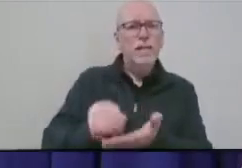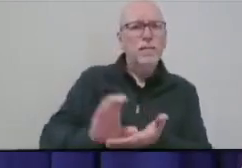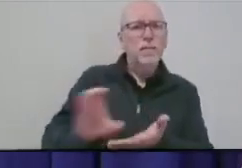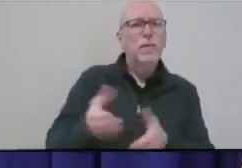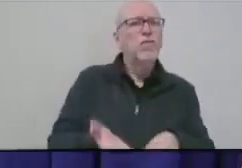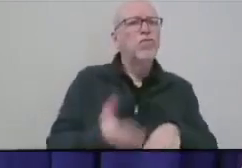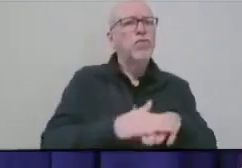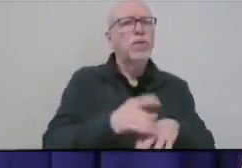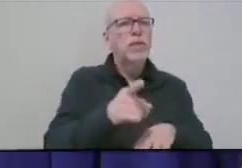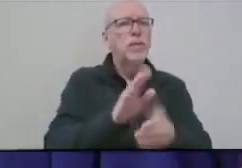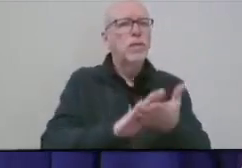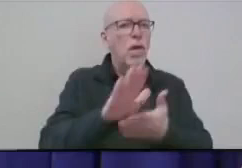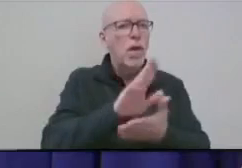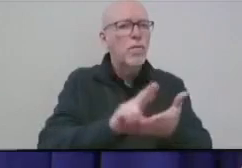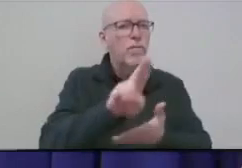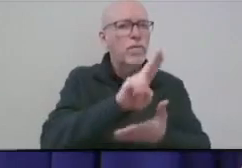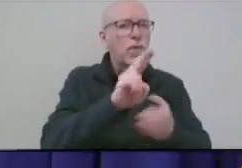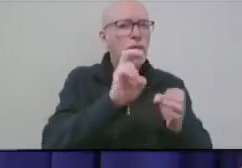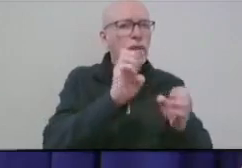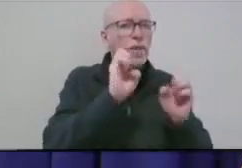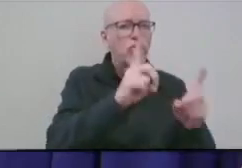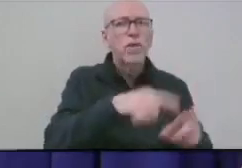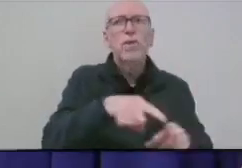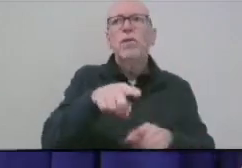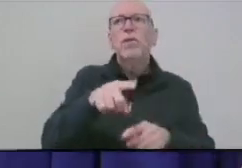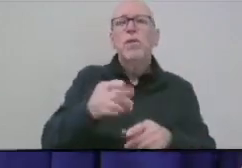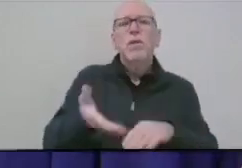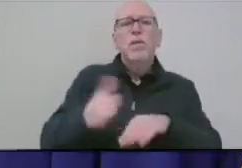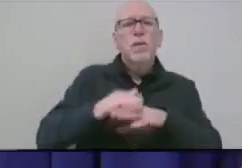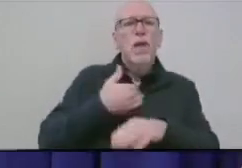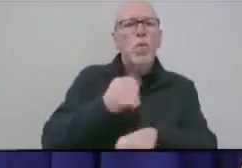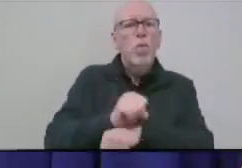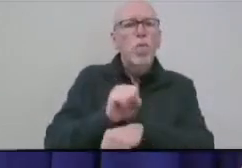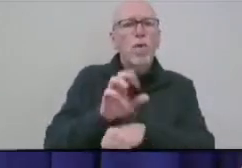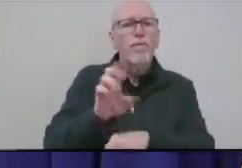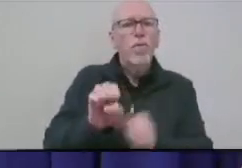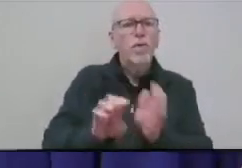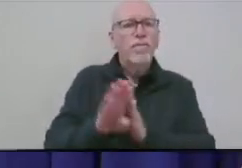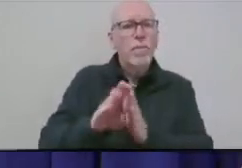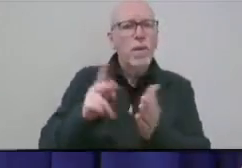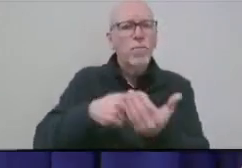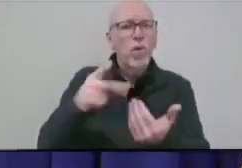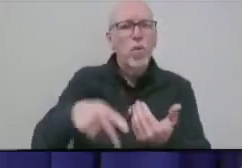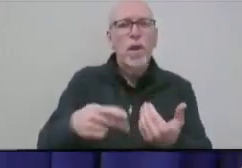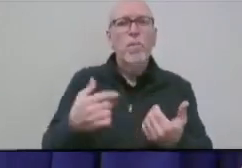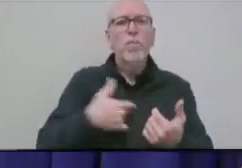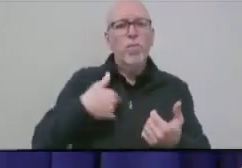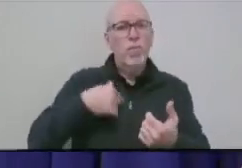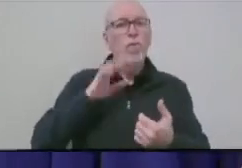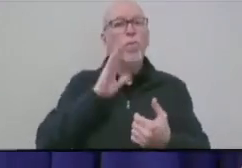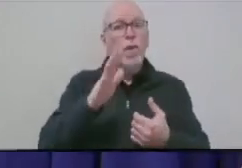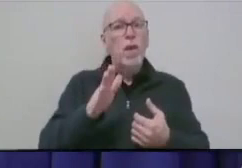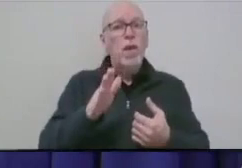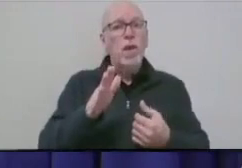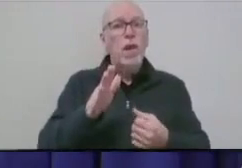higher education, to increase workforce development programs. We are in a position to complete